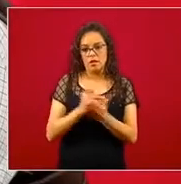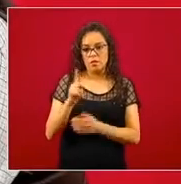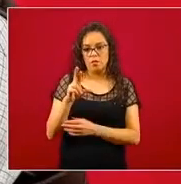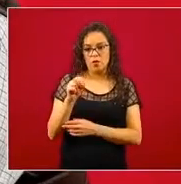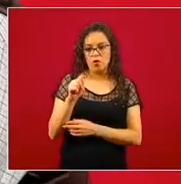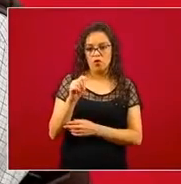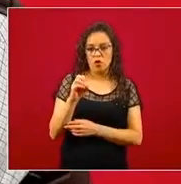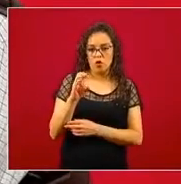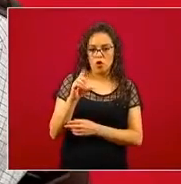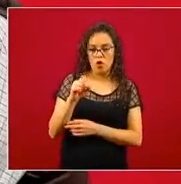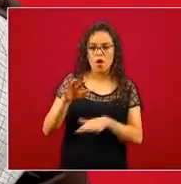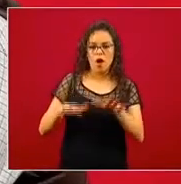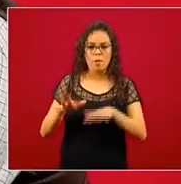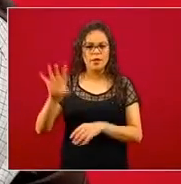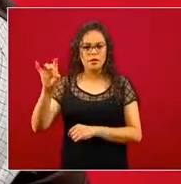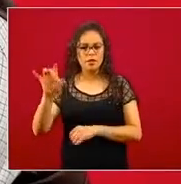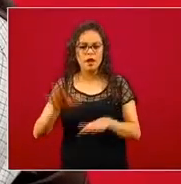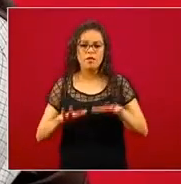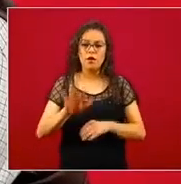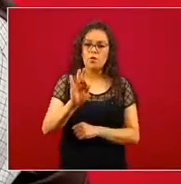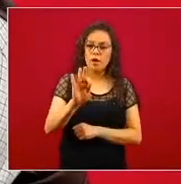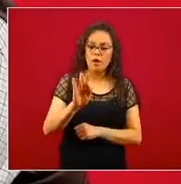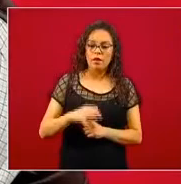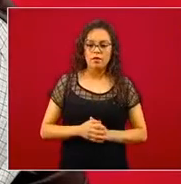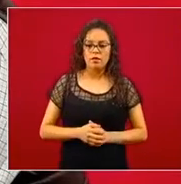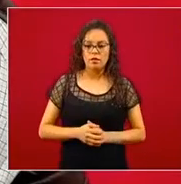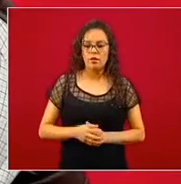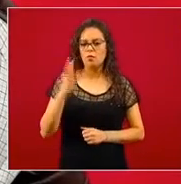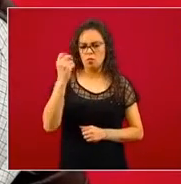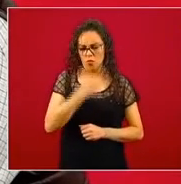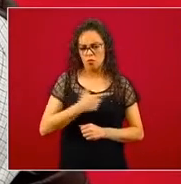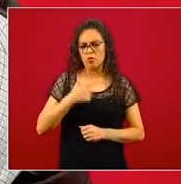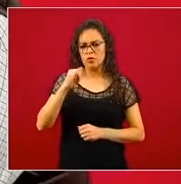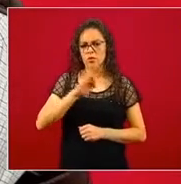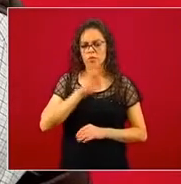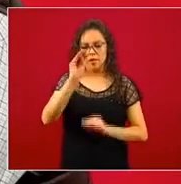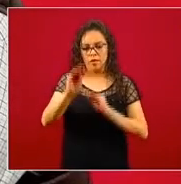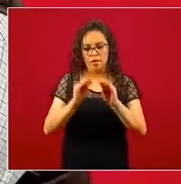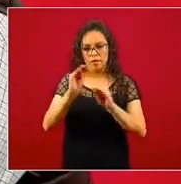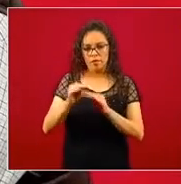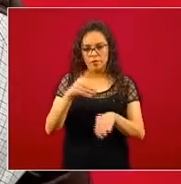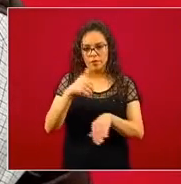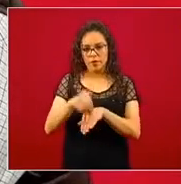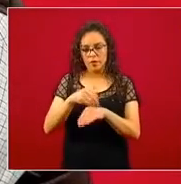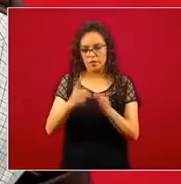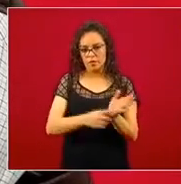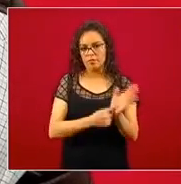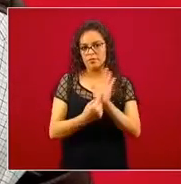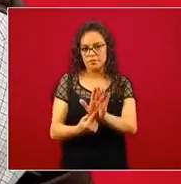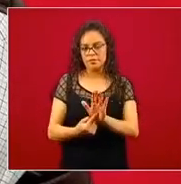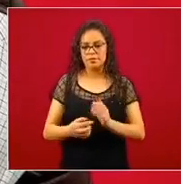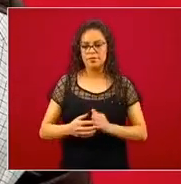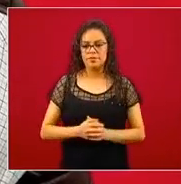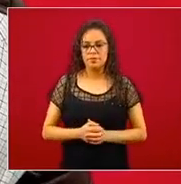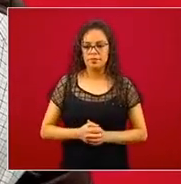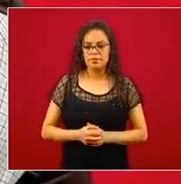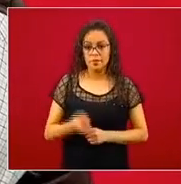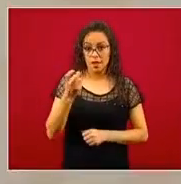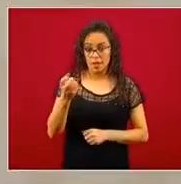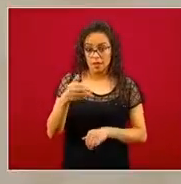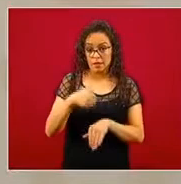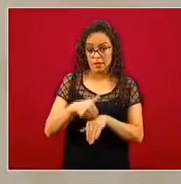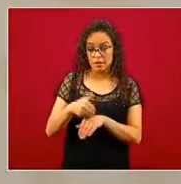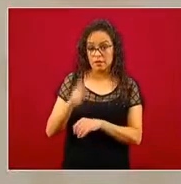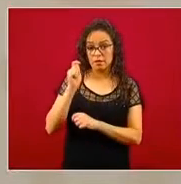a status of carriers before going to an area where they could spread the risk of transmission